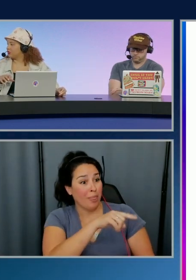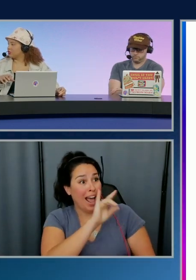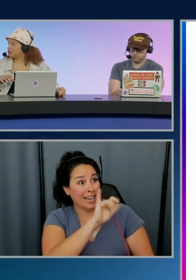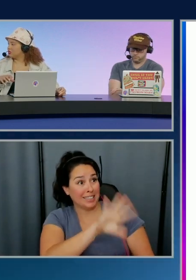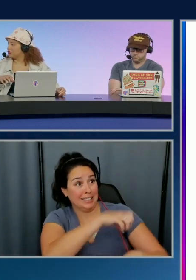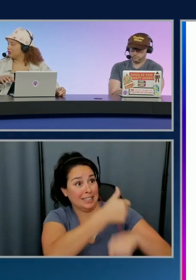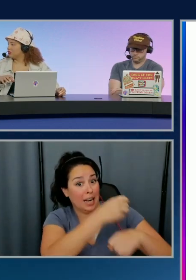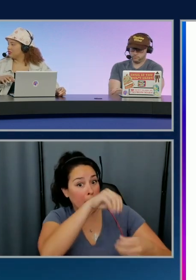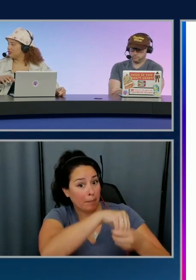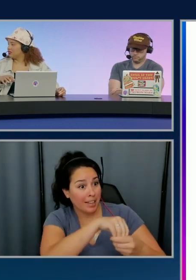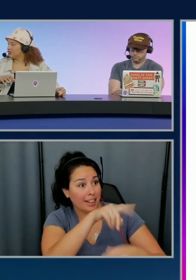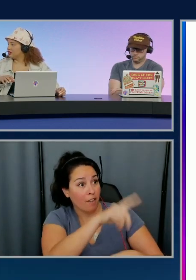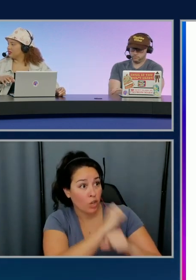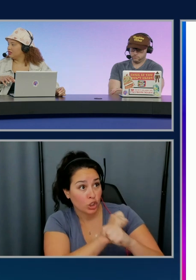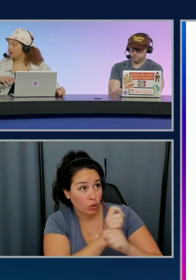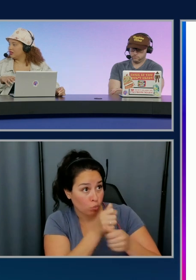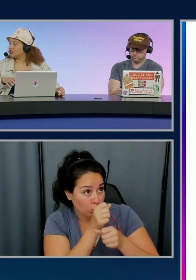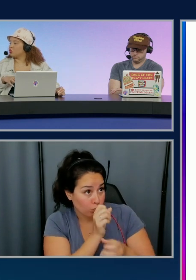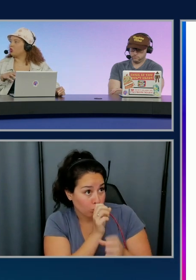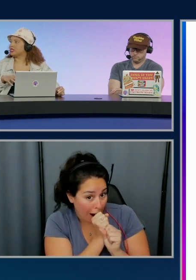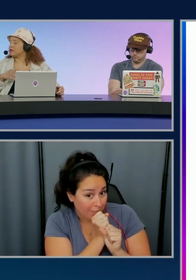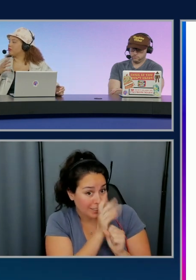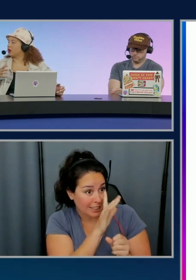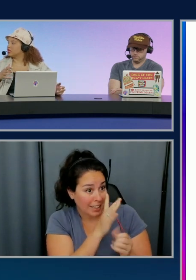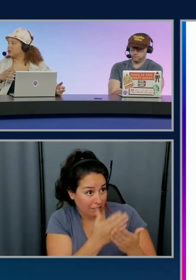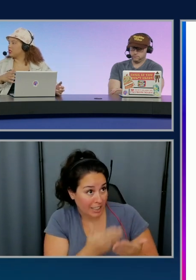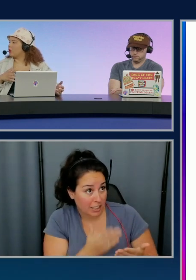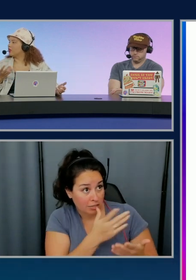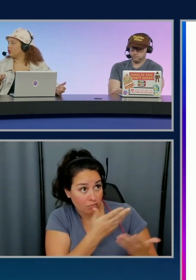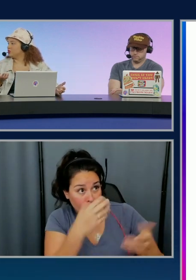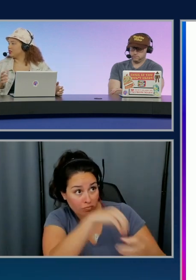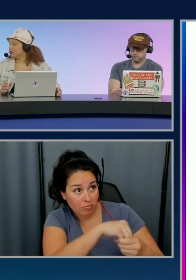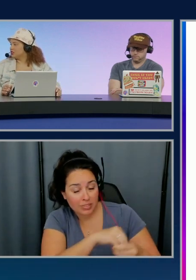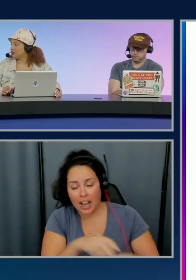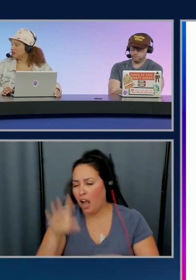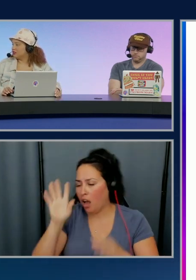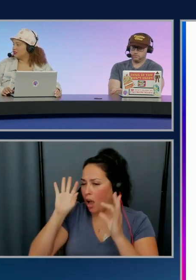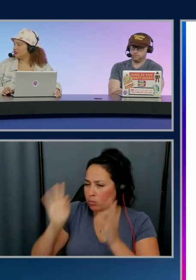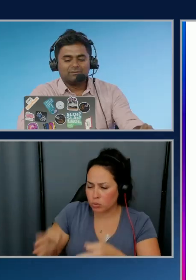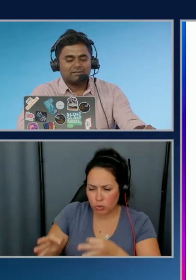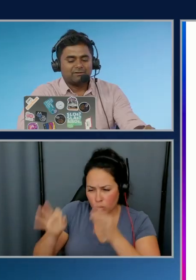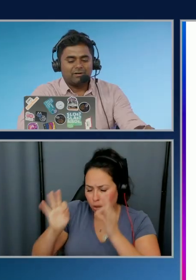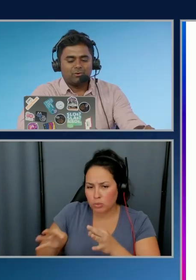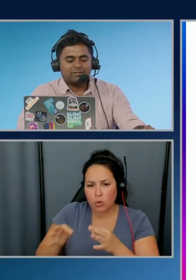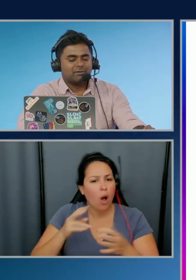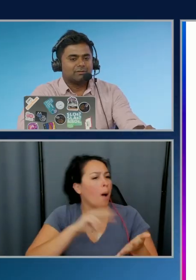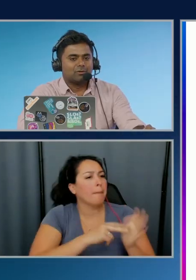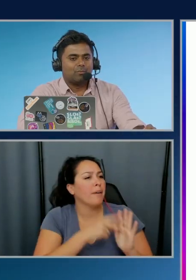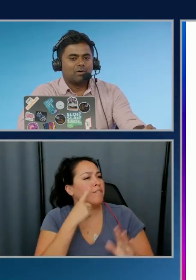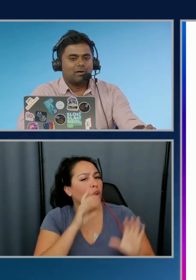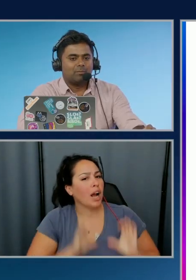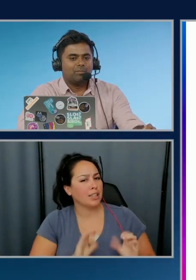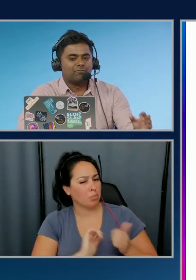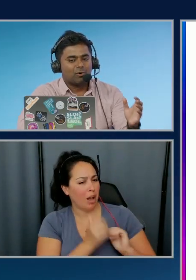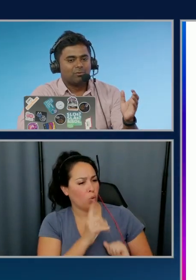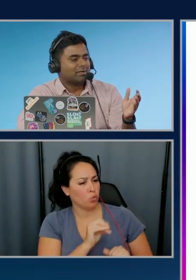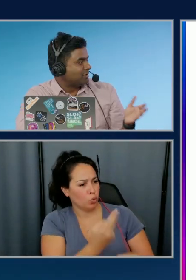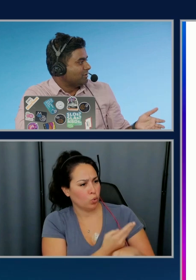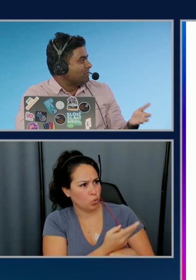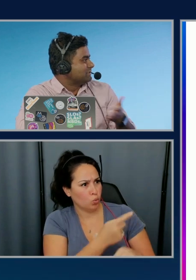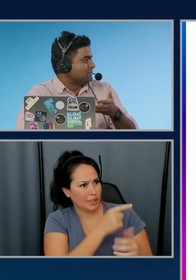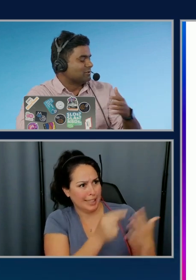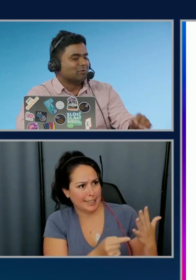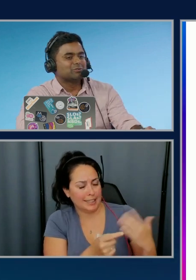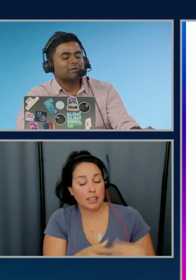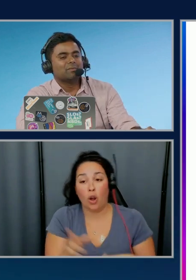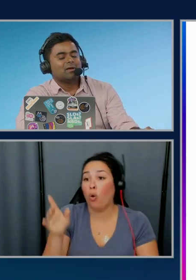privacy features. absolutely. Yeah. Absolutely. And so what does that mean for customers? How are they using this? That's a great question, right? So before we get